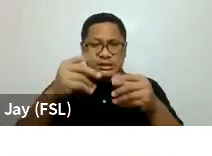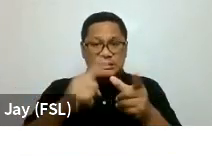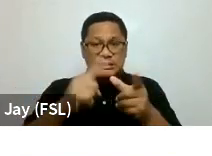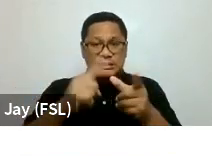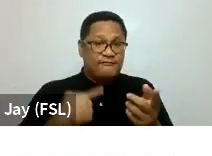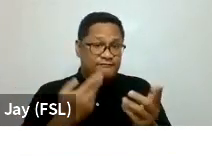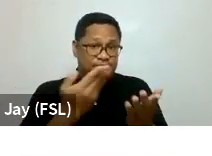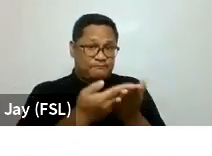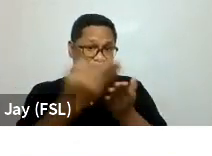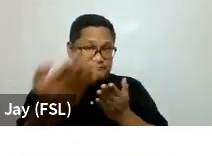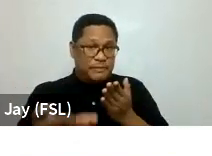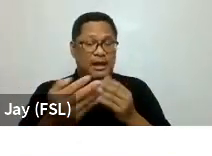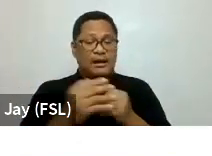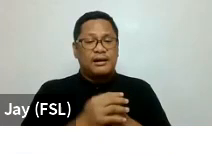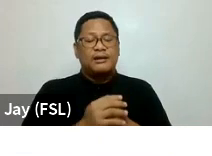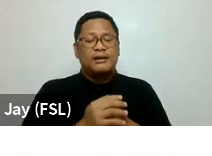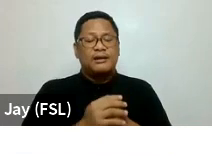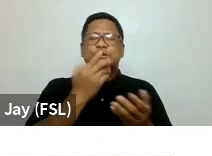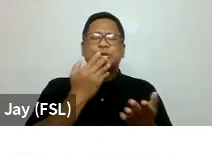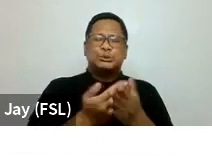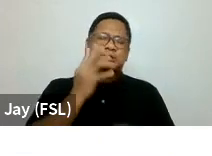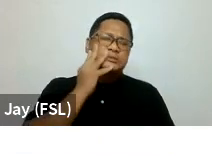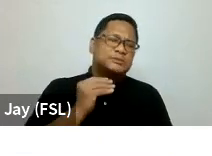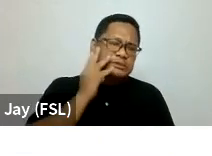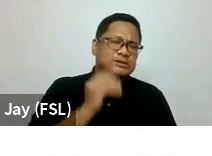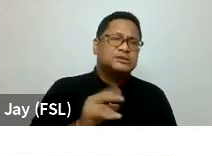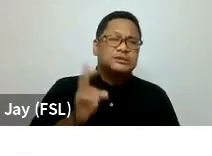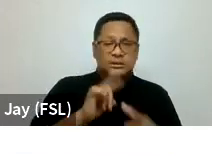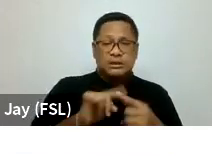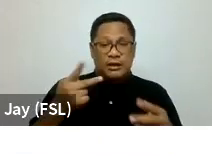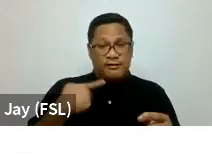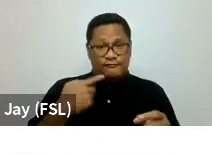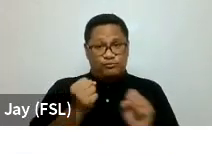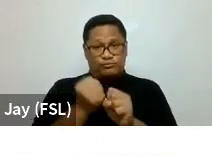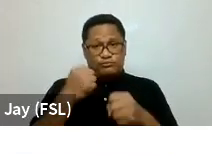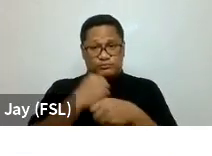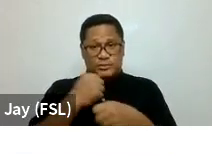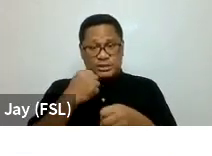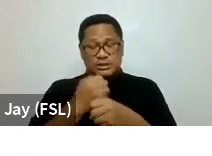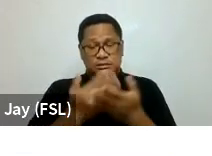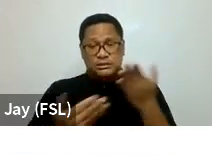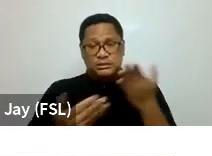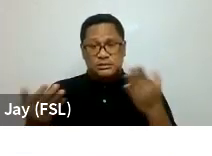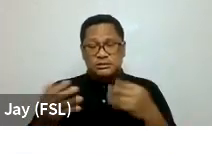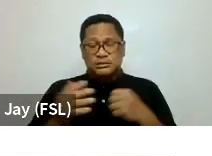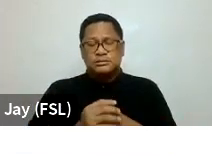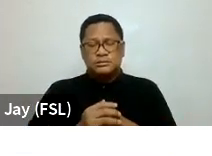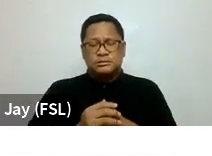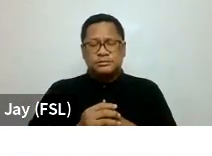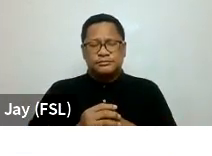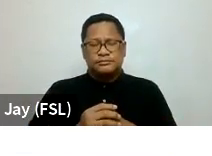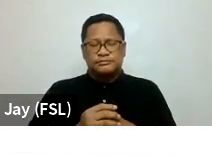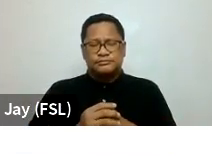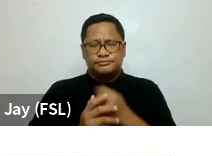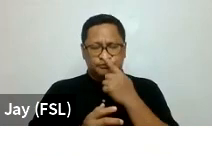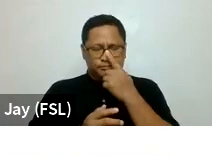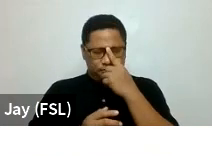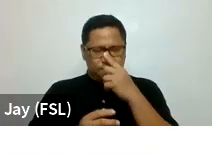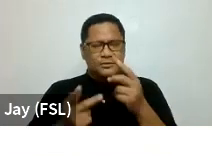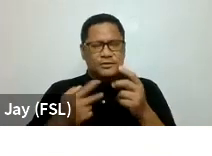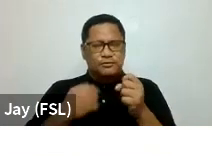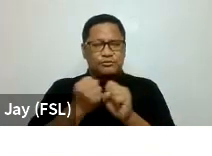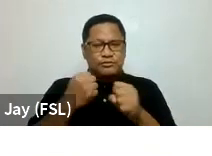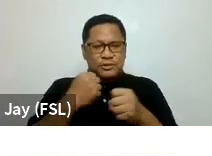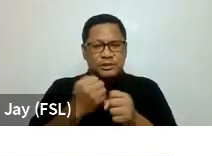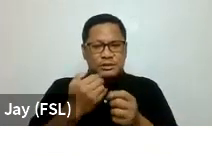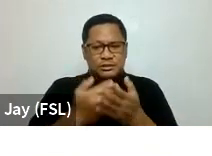to somebody, that's a good experience. And have you ever created something? Have you ever created something to